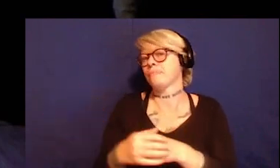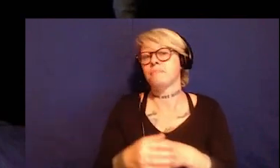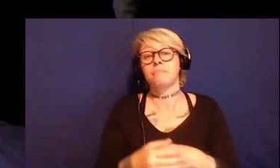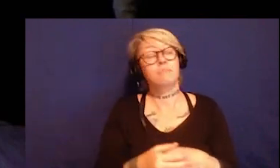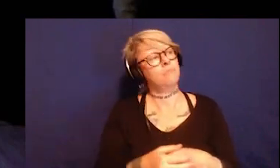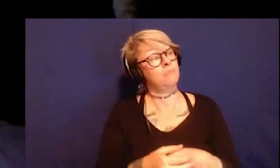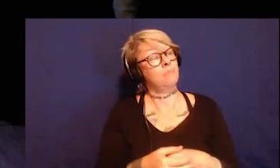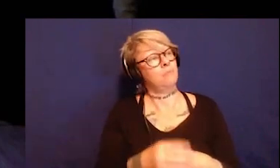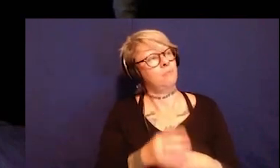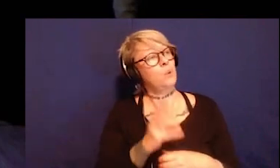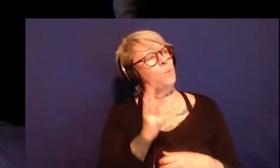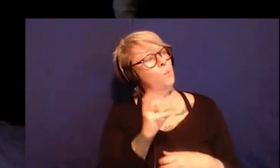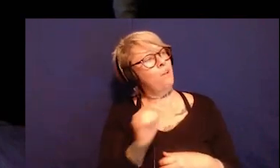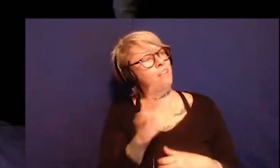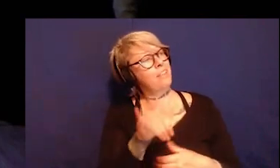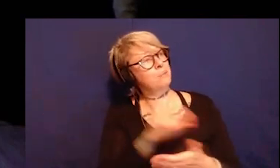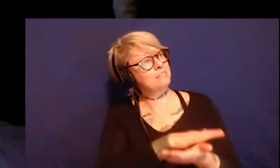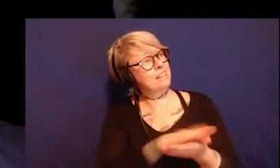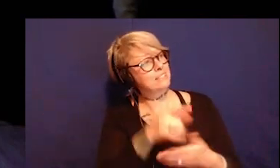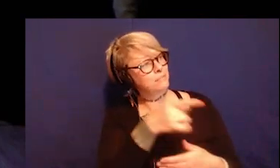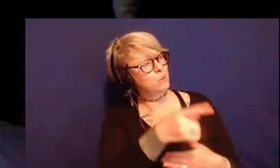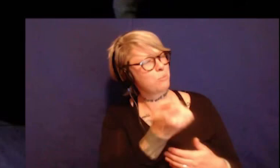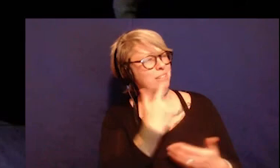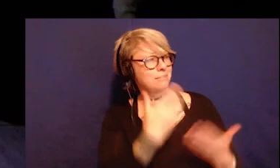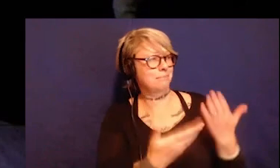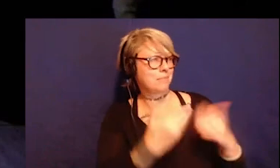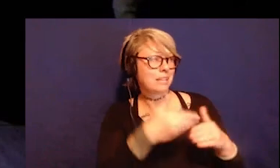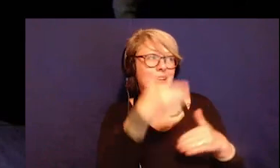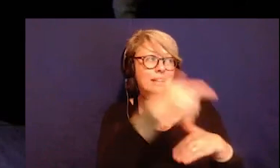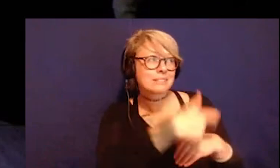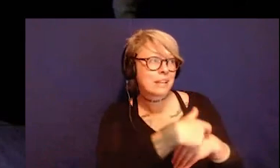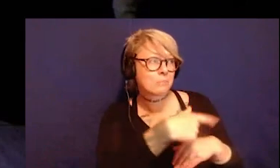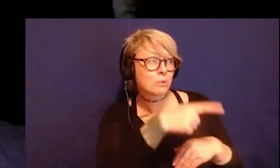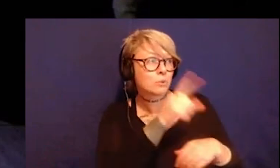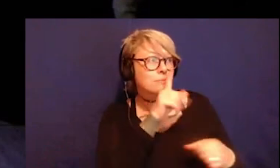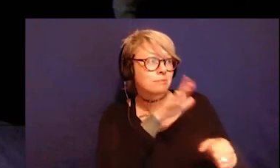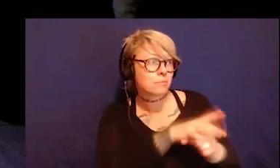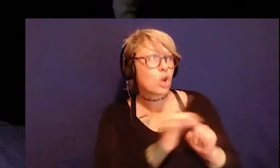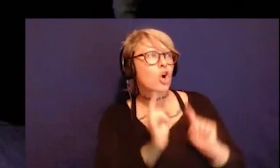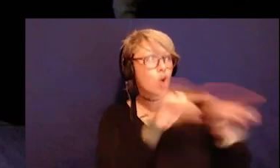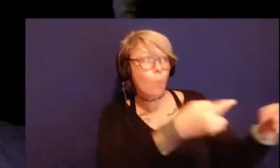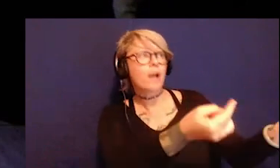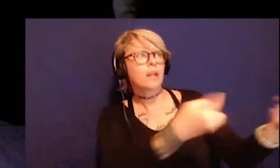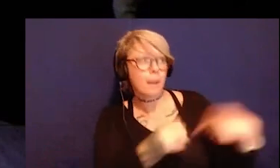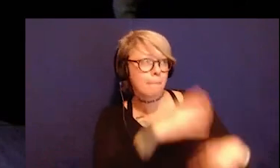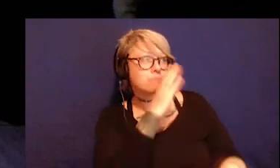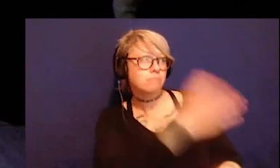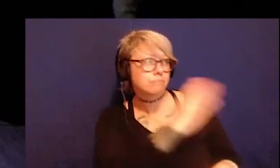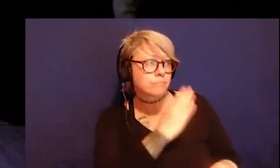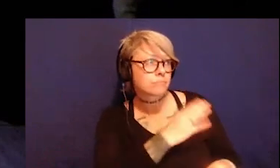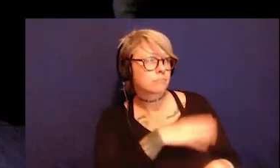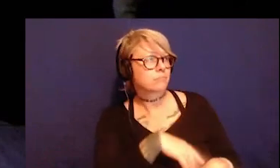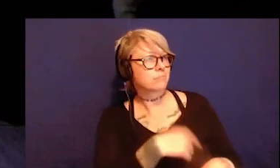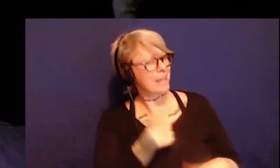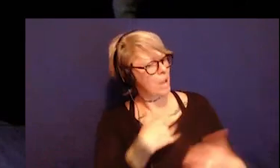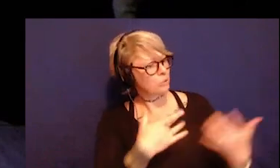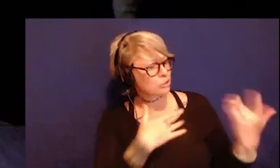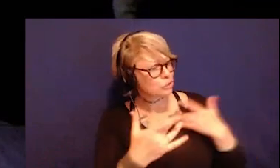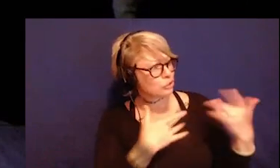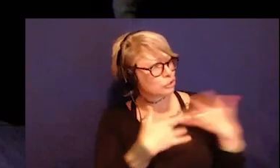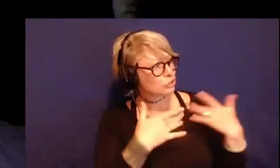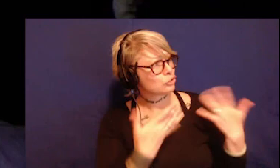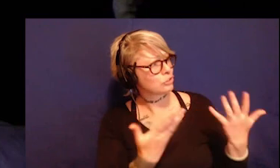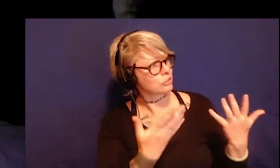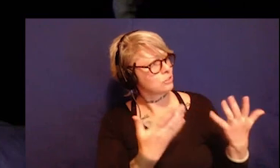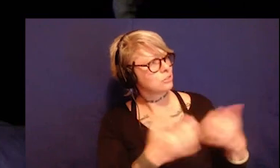Well, that was kind of you, but next time, make sure you go and you come right back. I was worried sick about you.